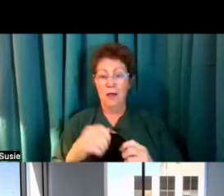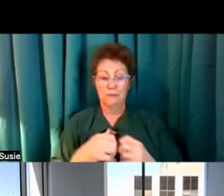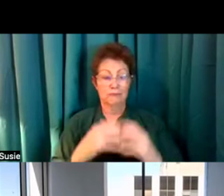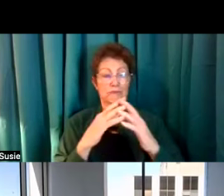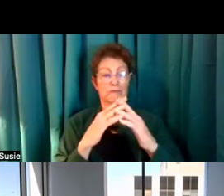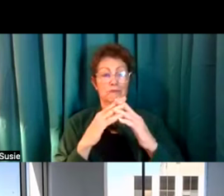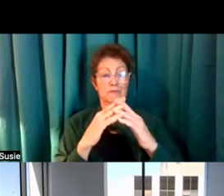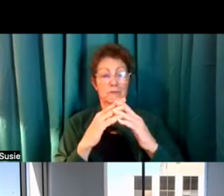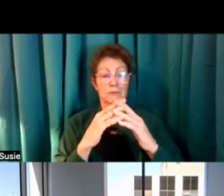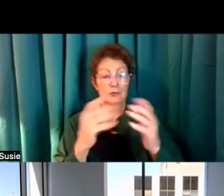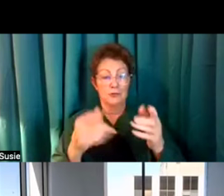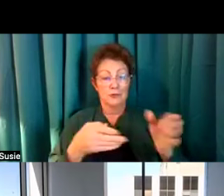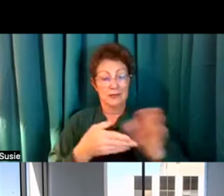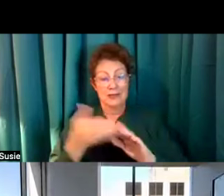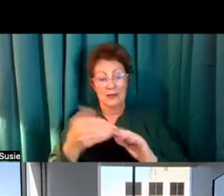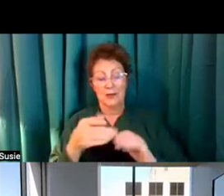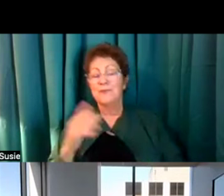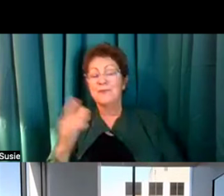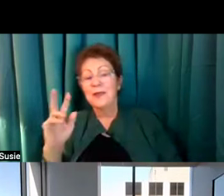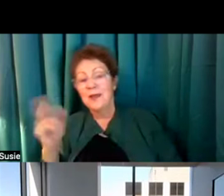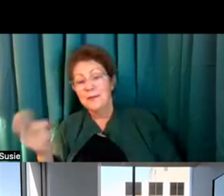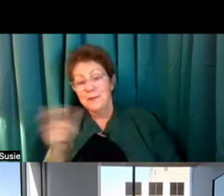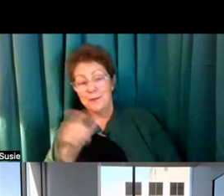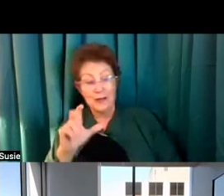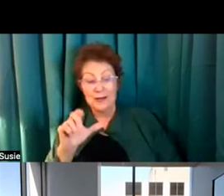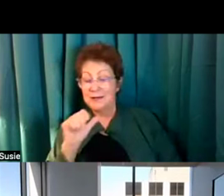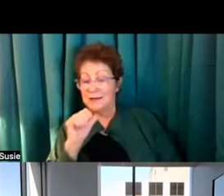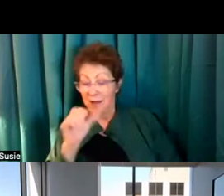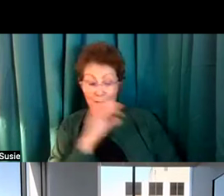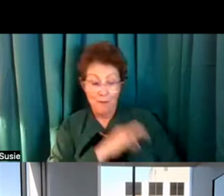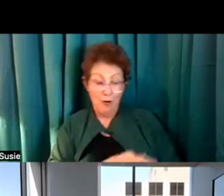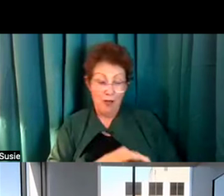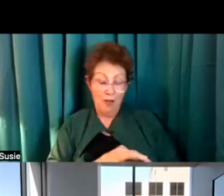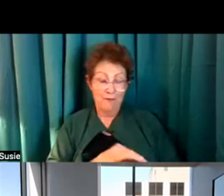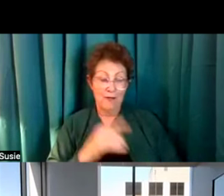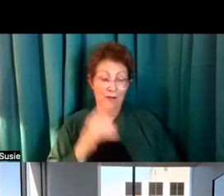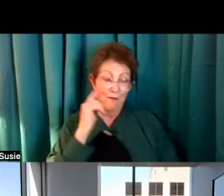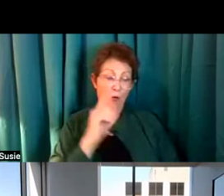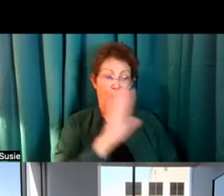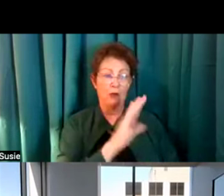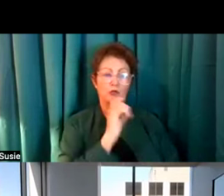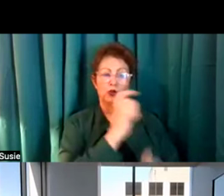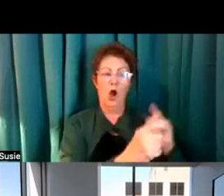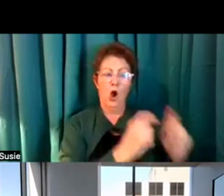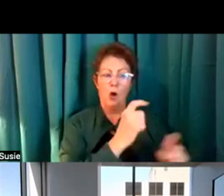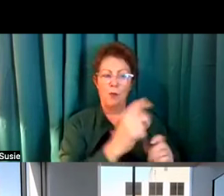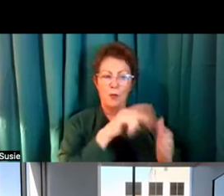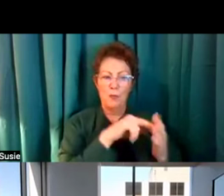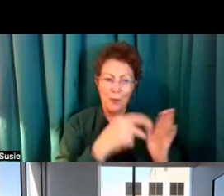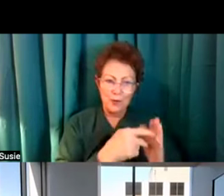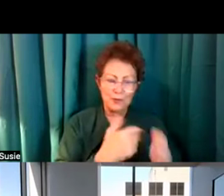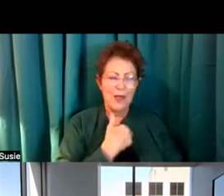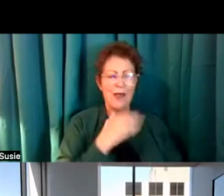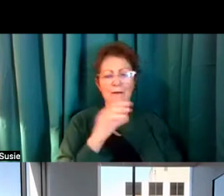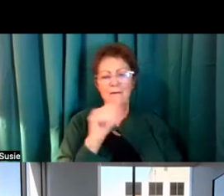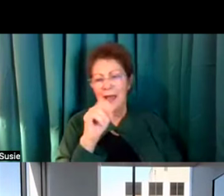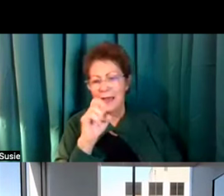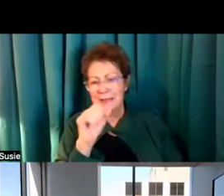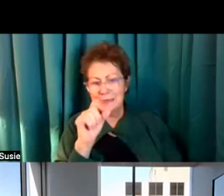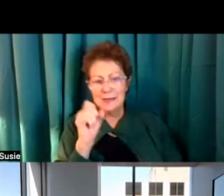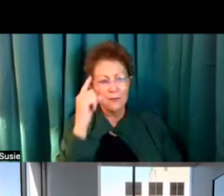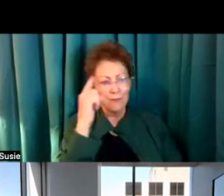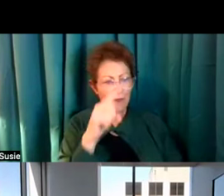with. Yeah, like a nonprofit exists for its charitable purpose. It has assets that are held in charitable trust for the benefit